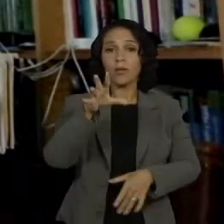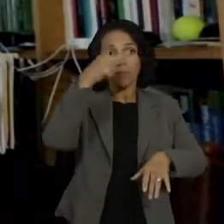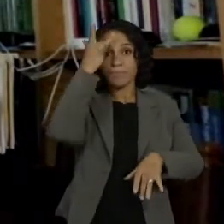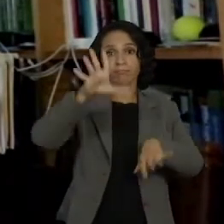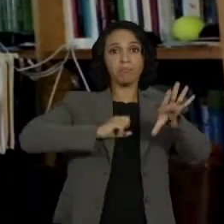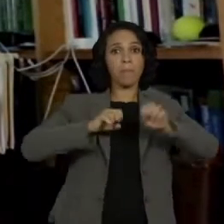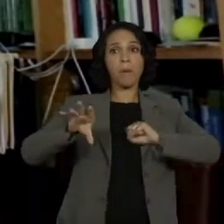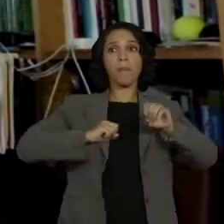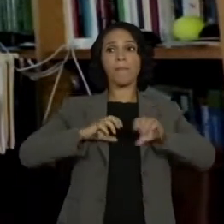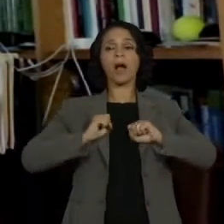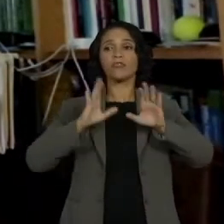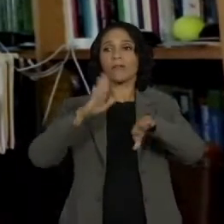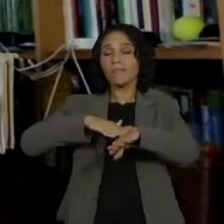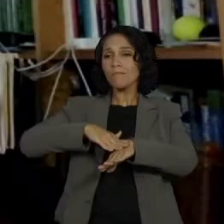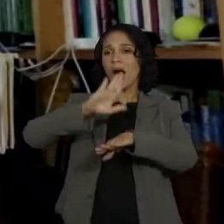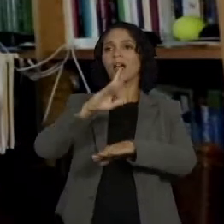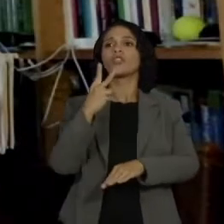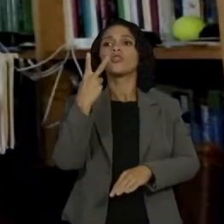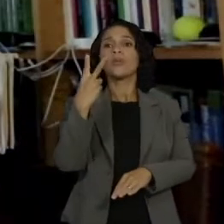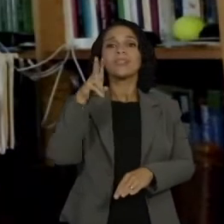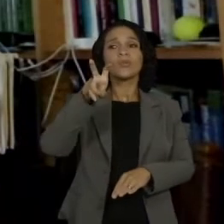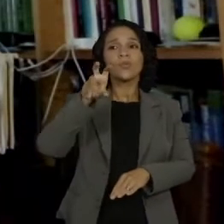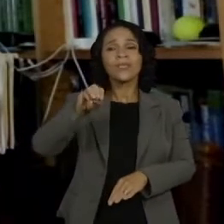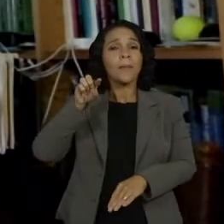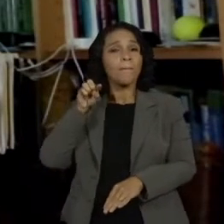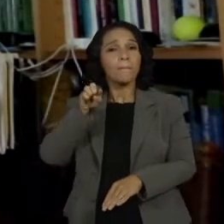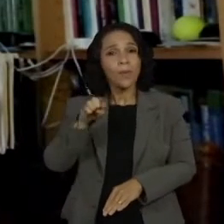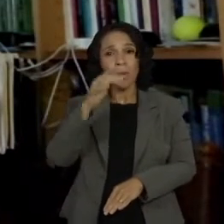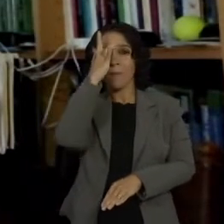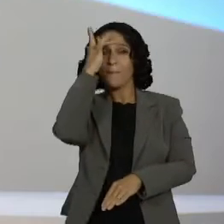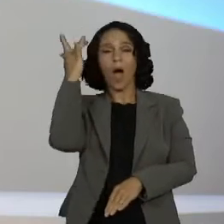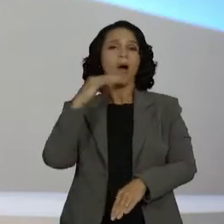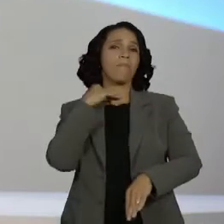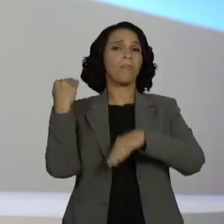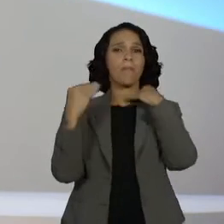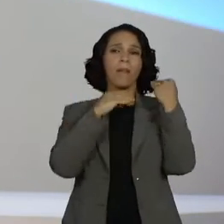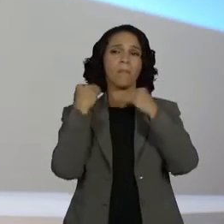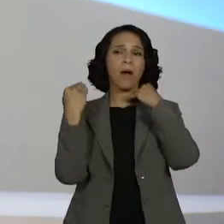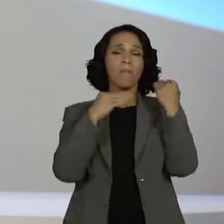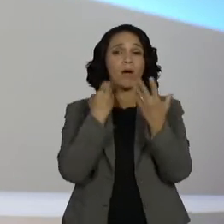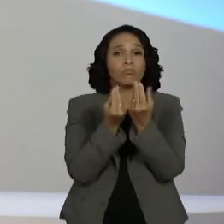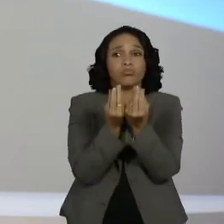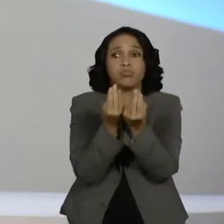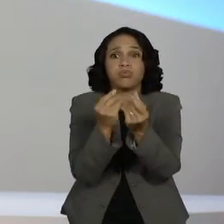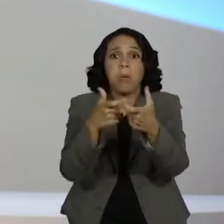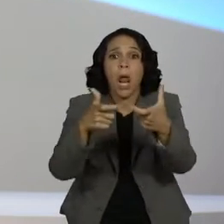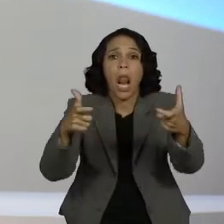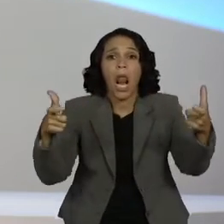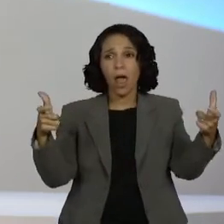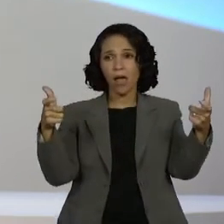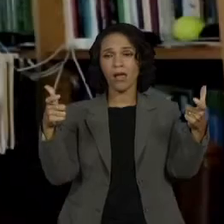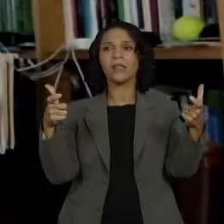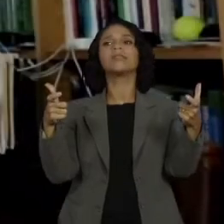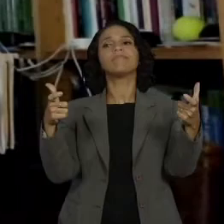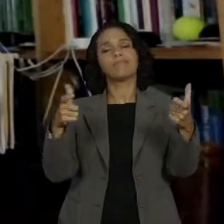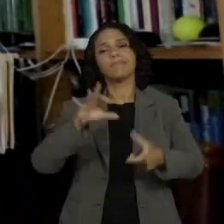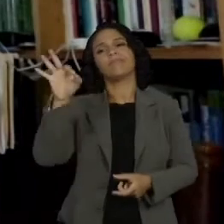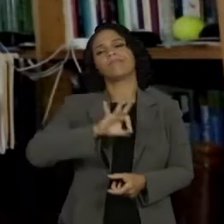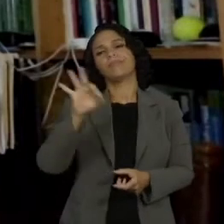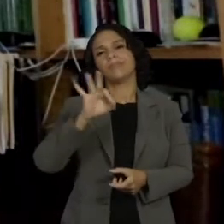more than 250,000 deaths. That's a lot of deaths, although the percentage is very low. It's